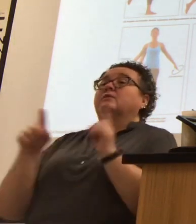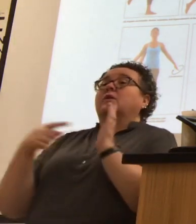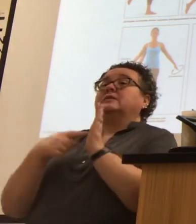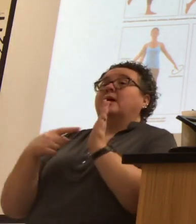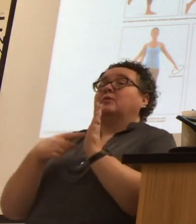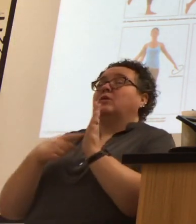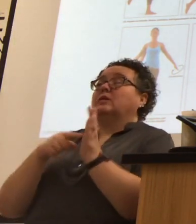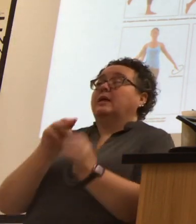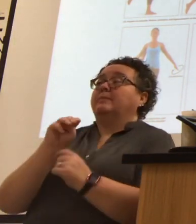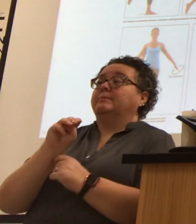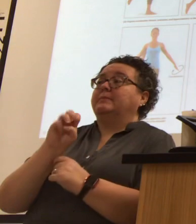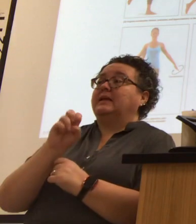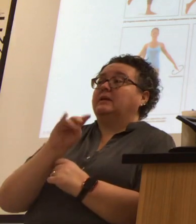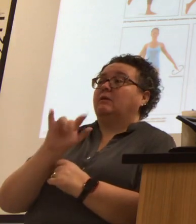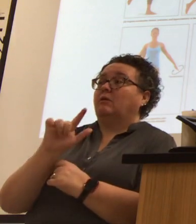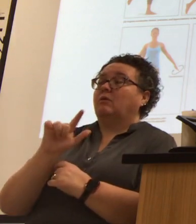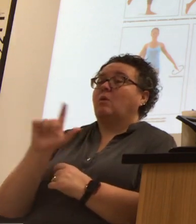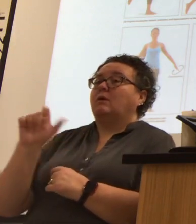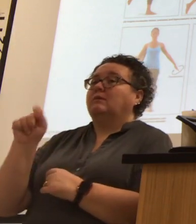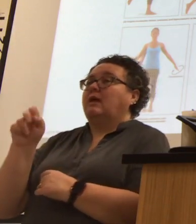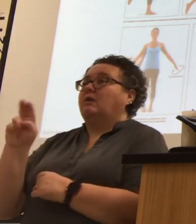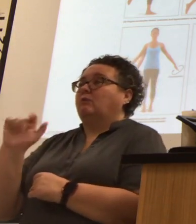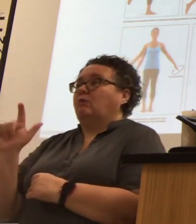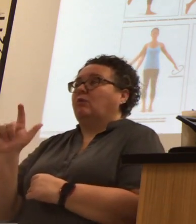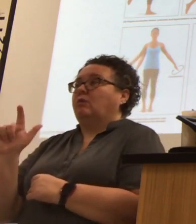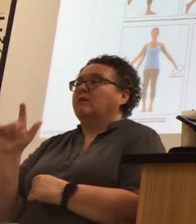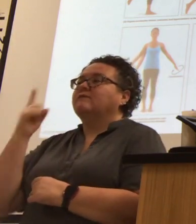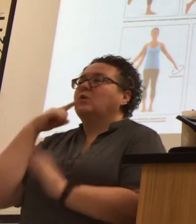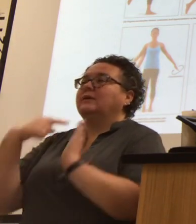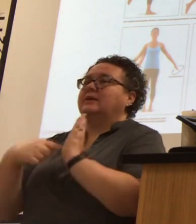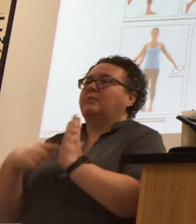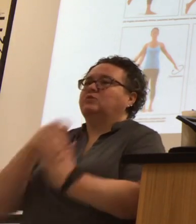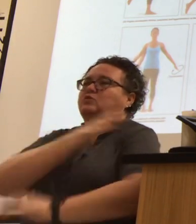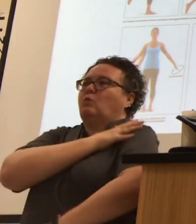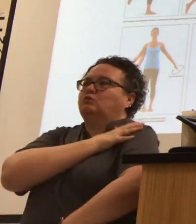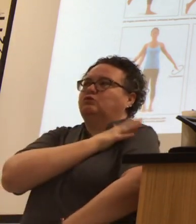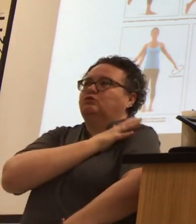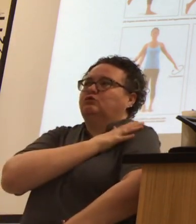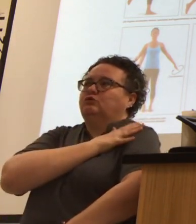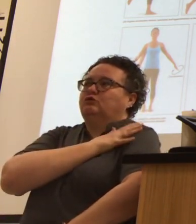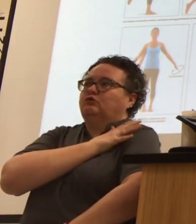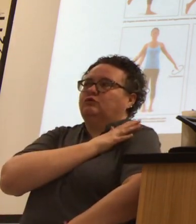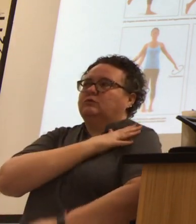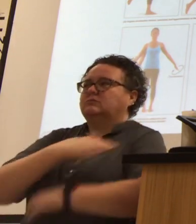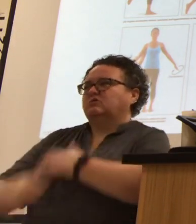or lateral rotation. Say for example, at the shoulder.